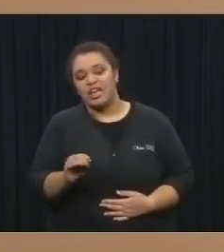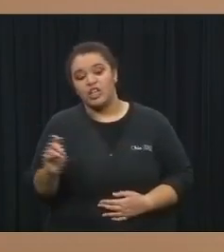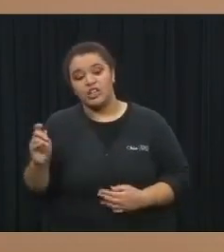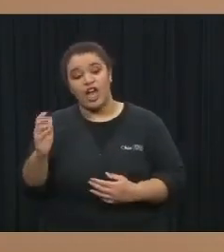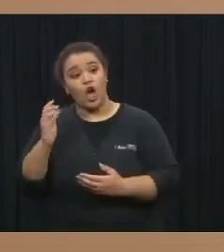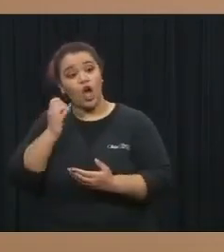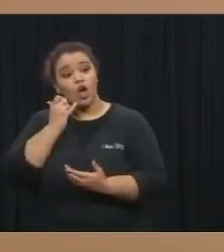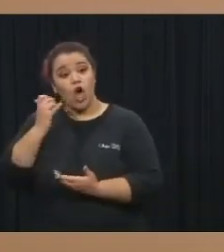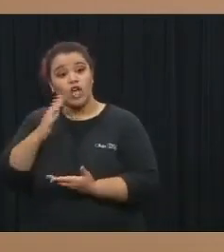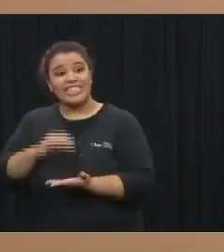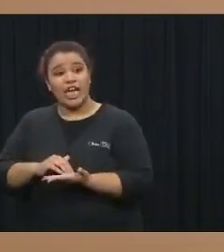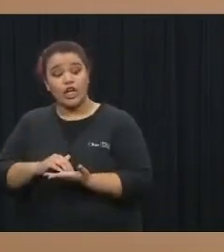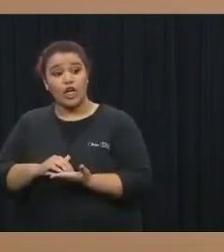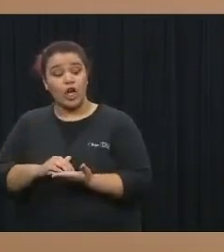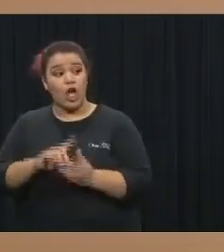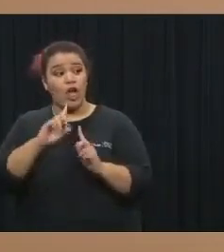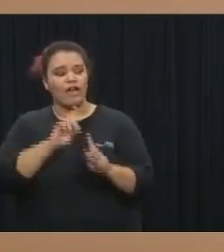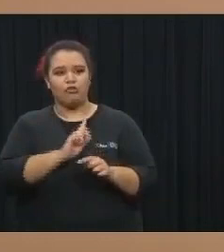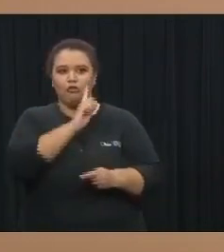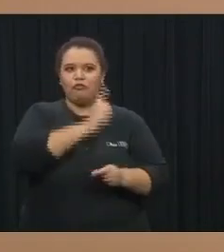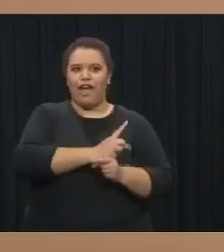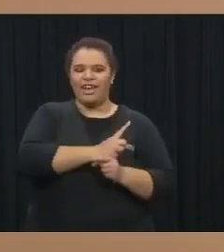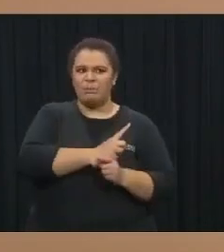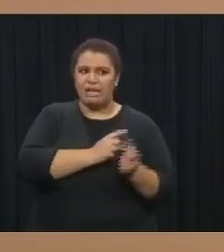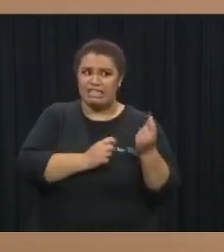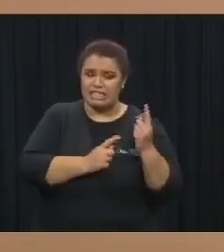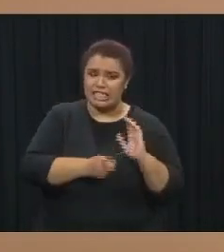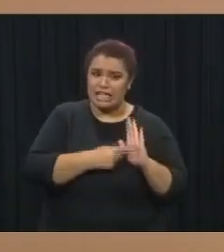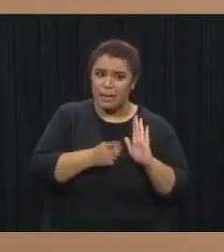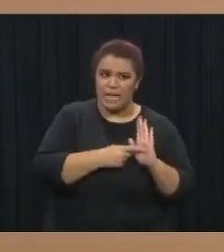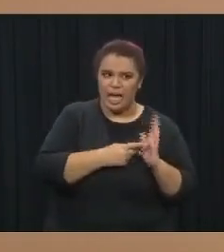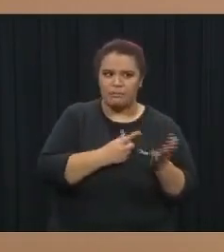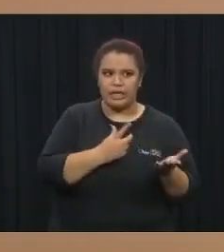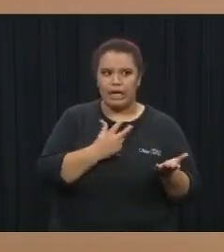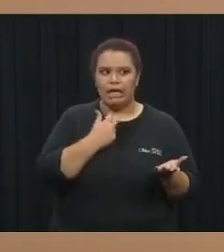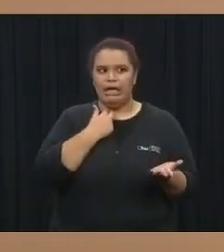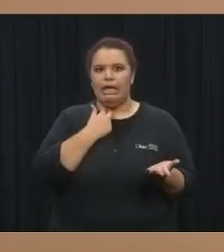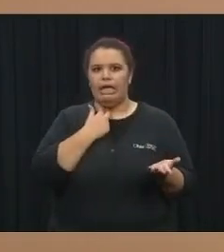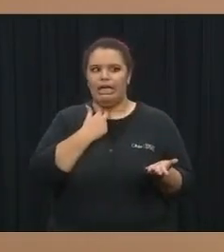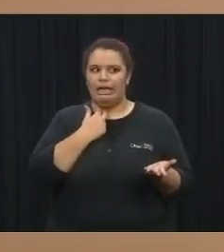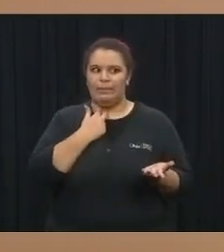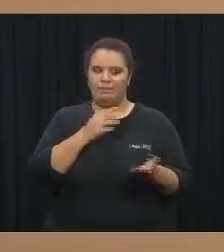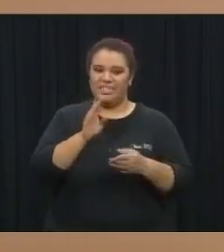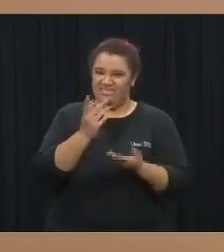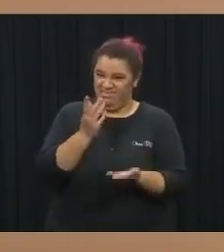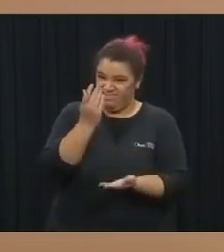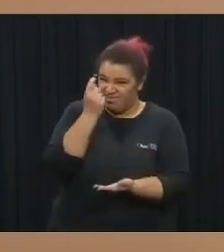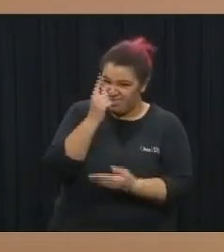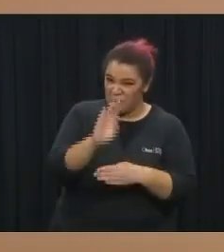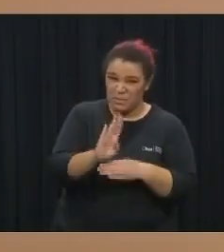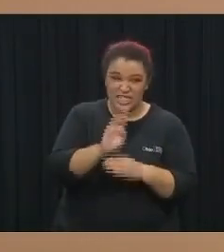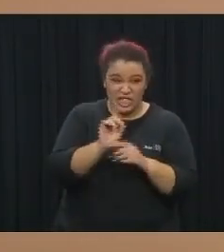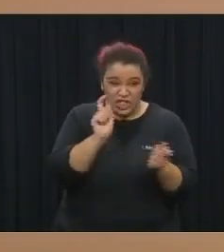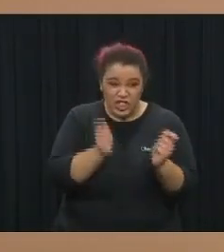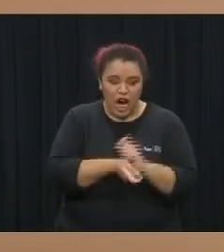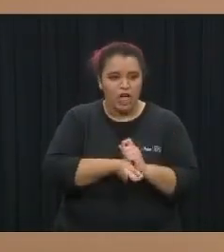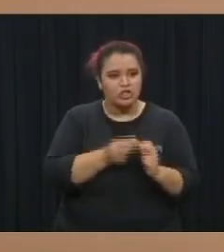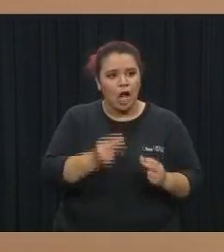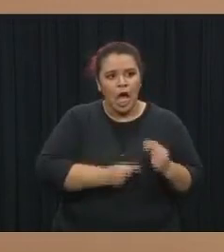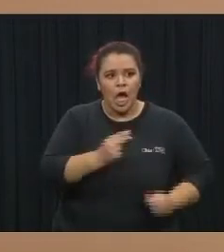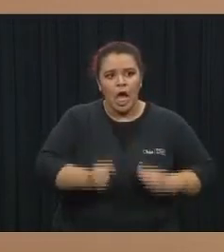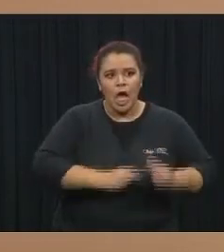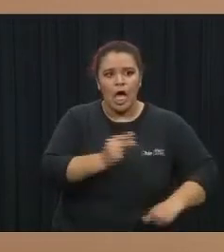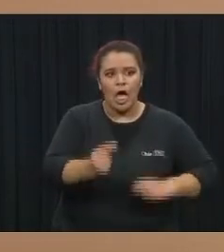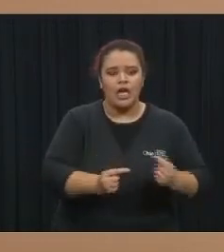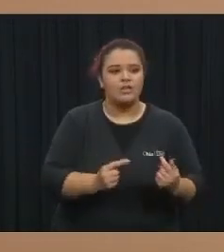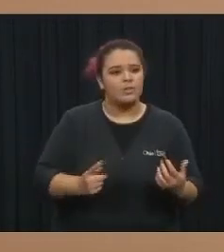because business changes literally in an hour, and they still have not yet been told. we really appreciate your grace during all of this, and to